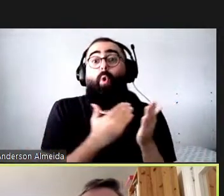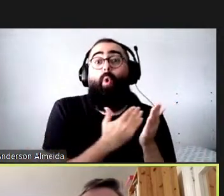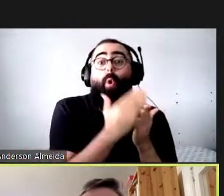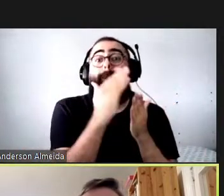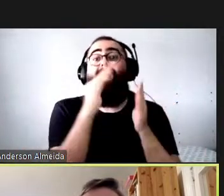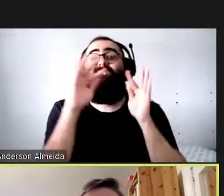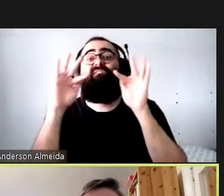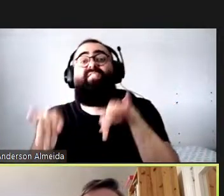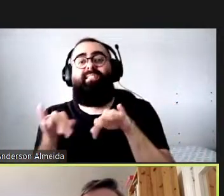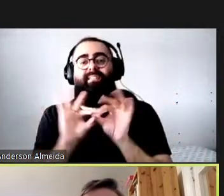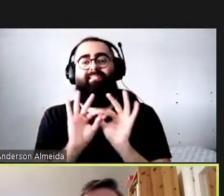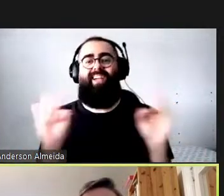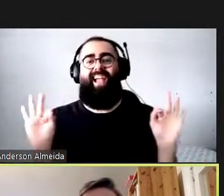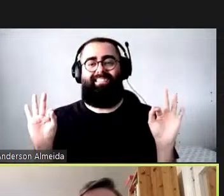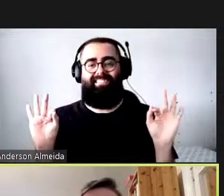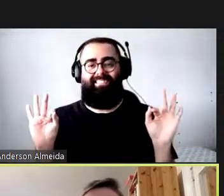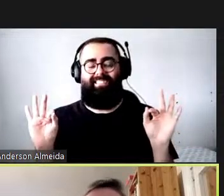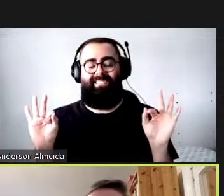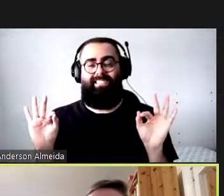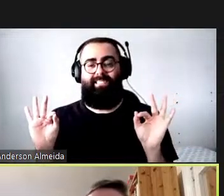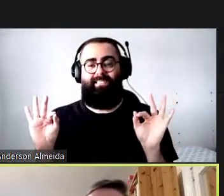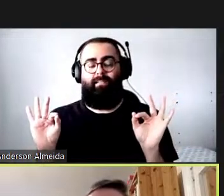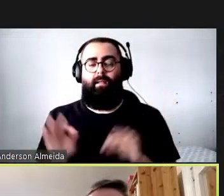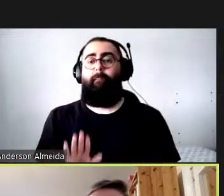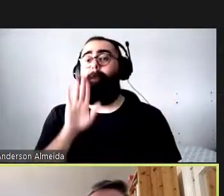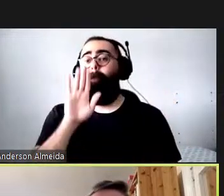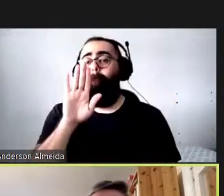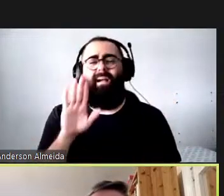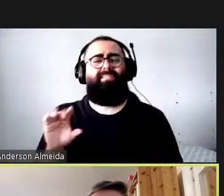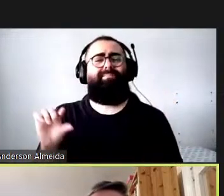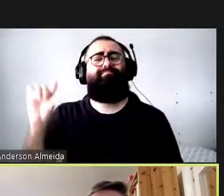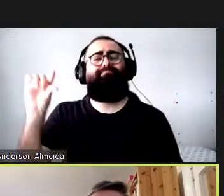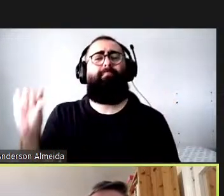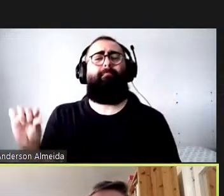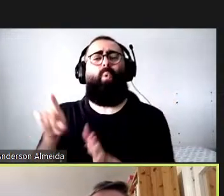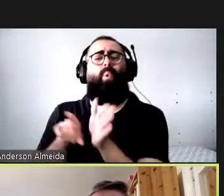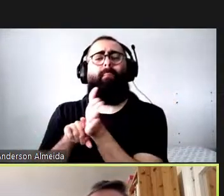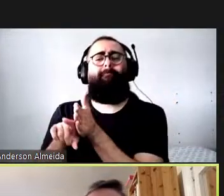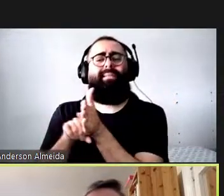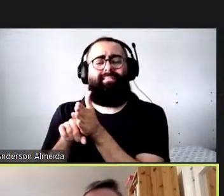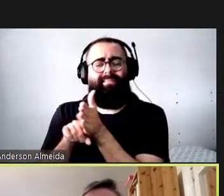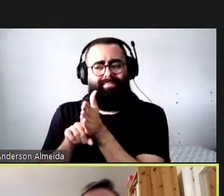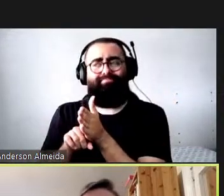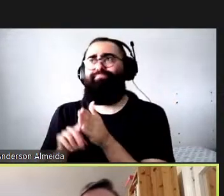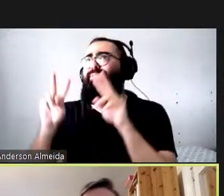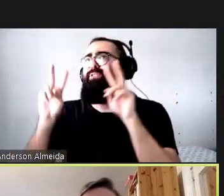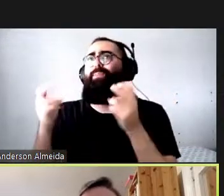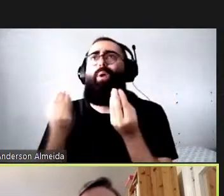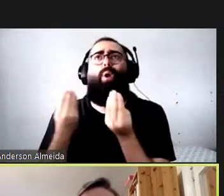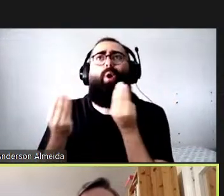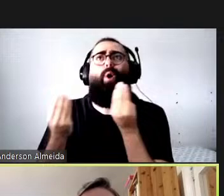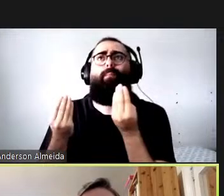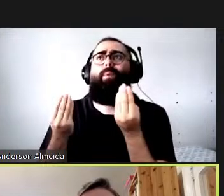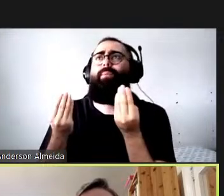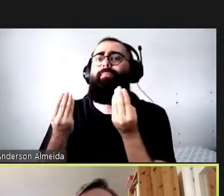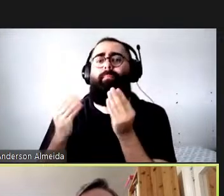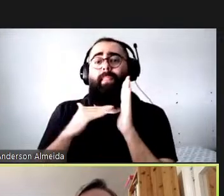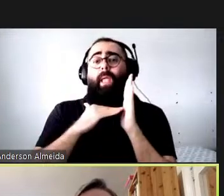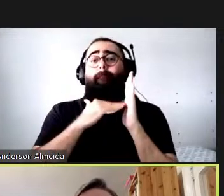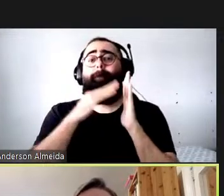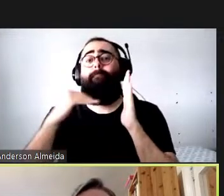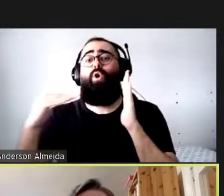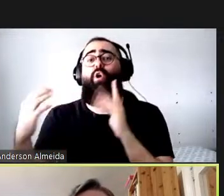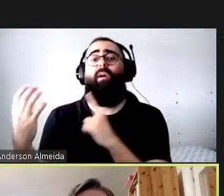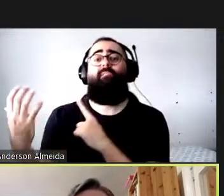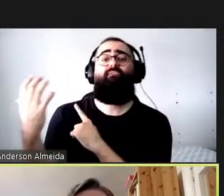What there's been less research on is the effect of prosody on the realization of